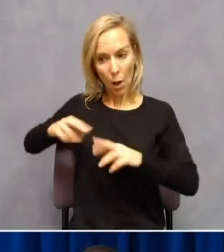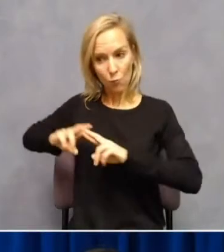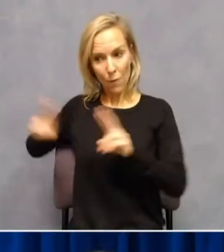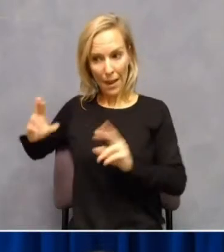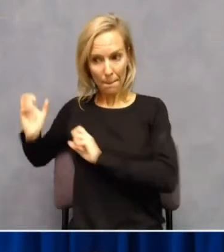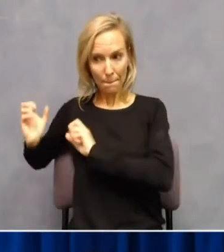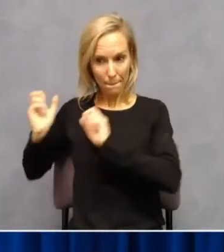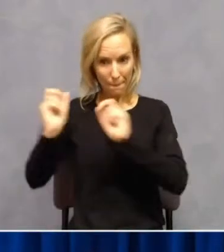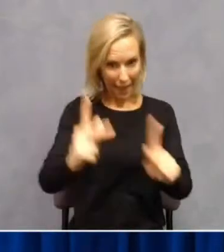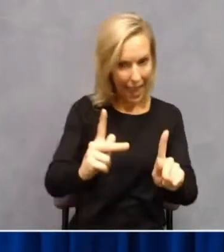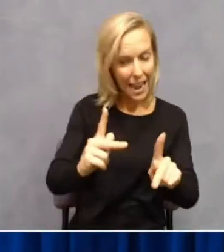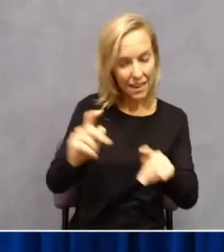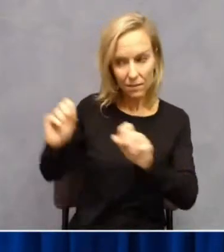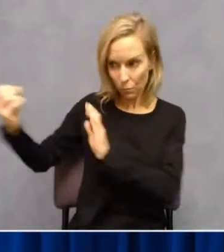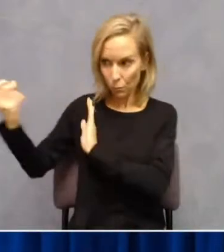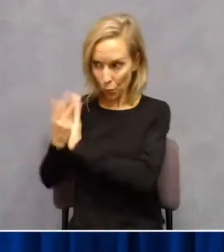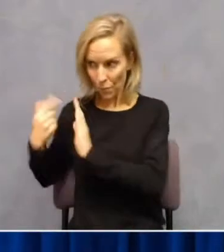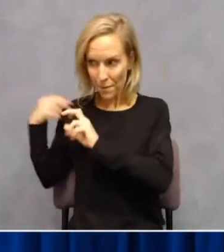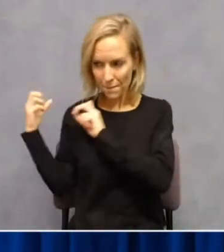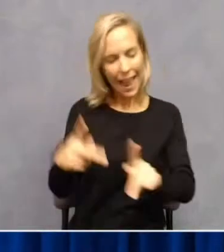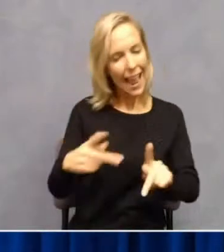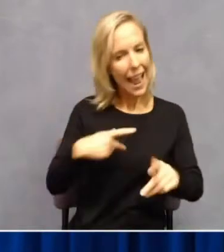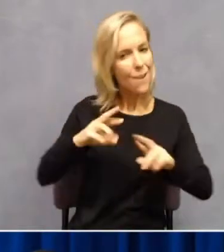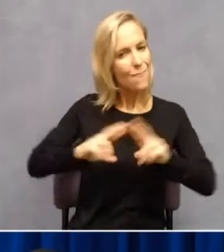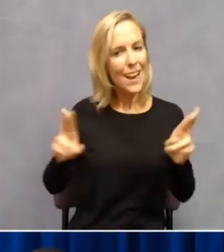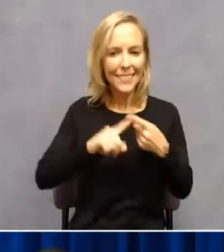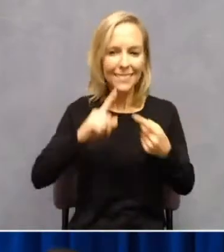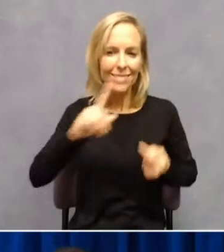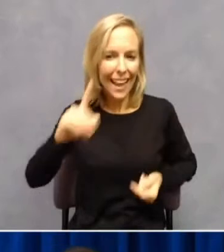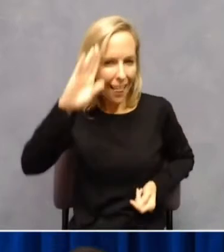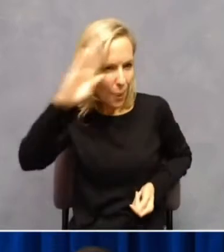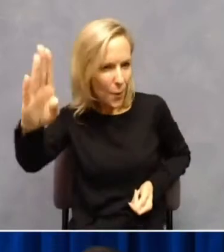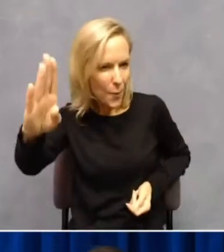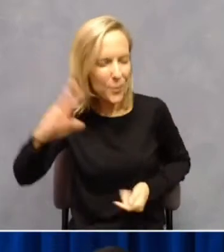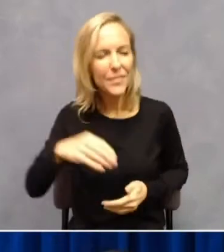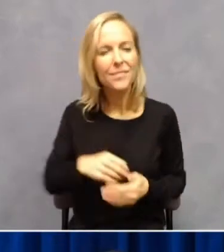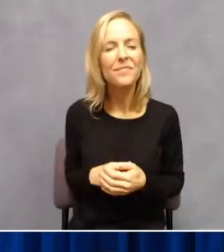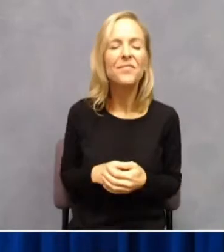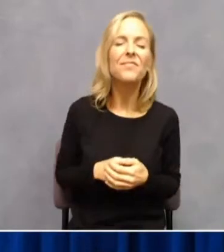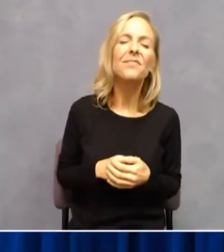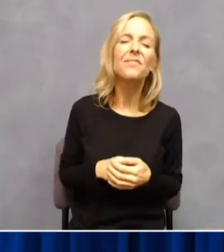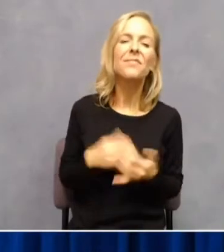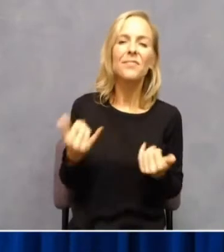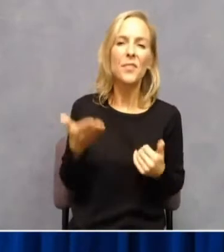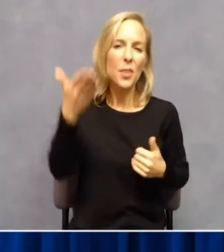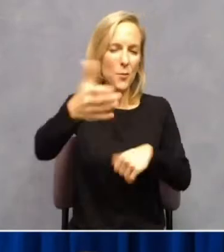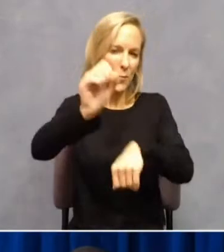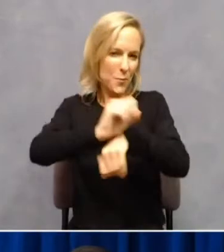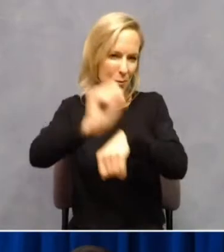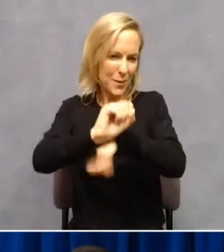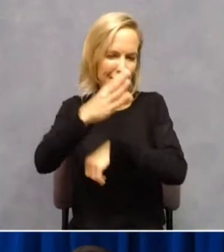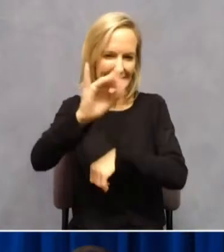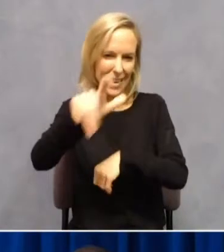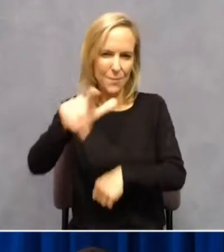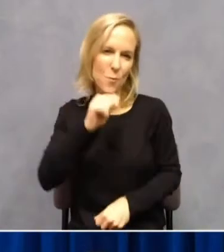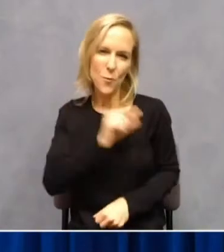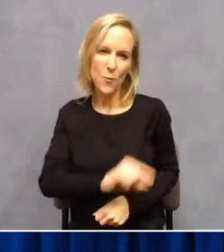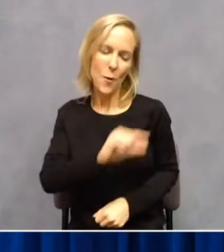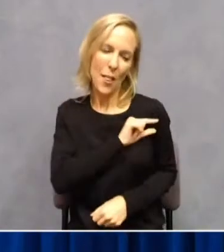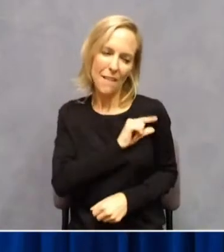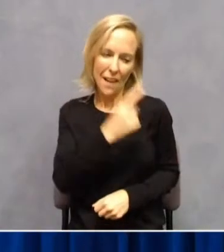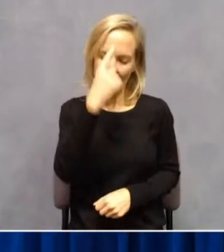able to say hello. All right, but because they're working over at the Capitol, they don't qualify for the Mask Up